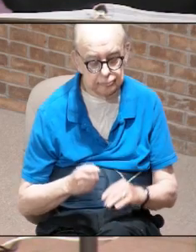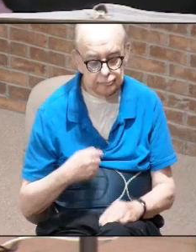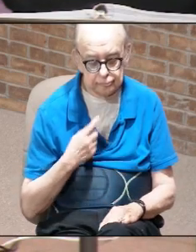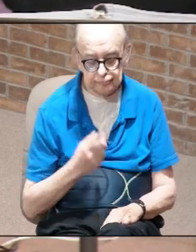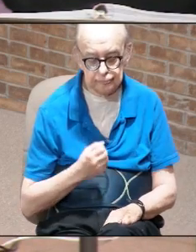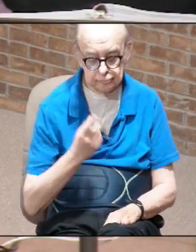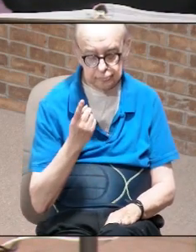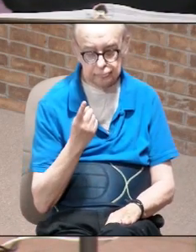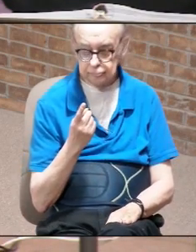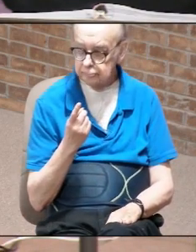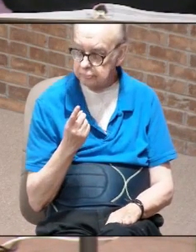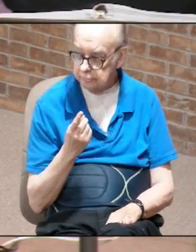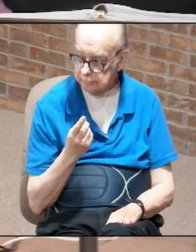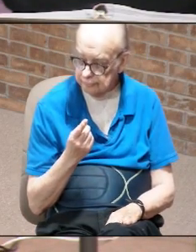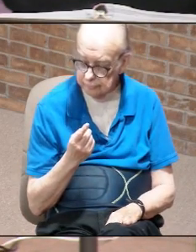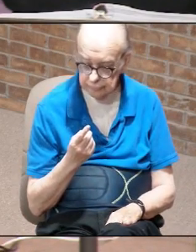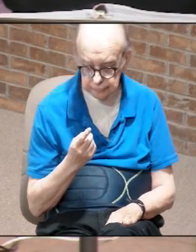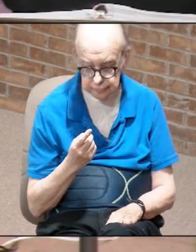and that is this.